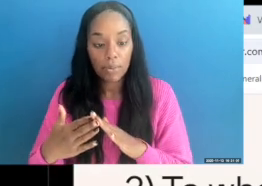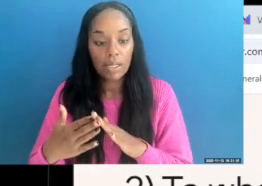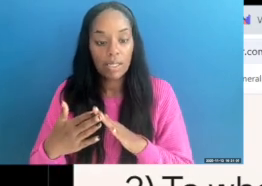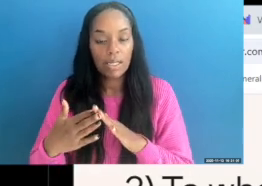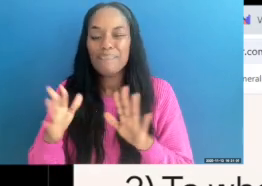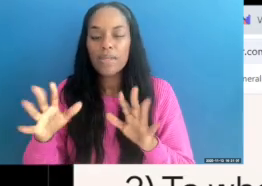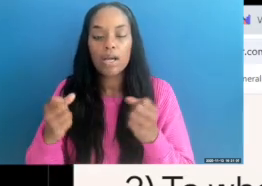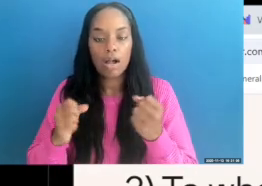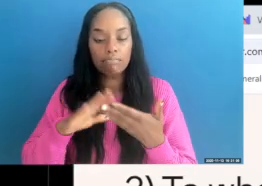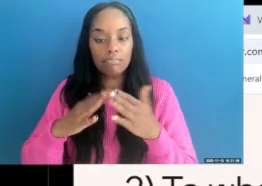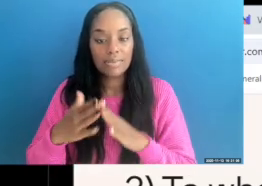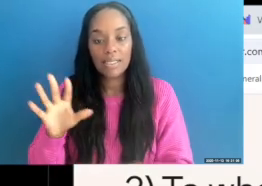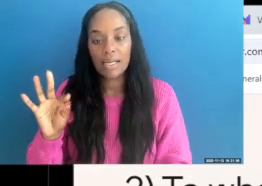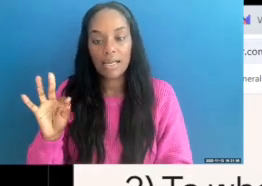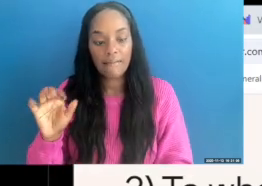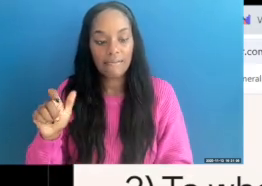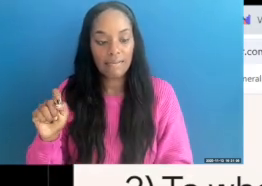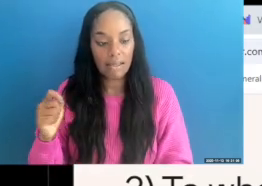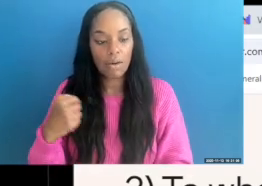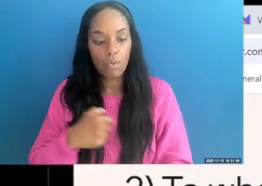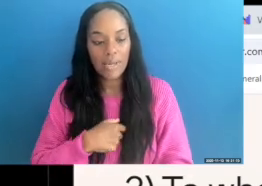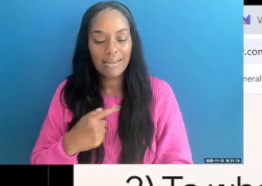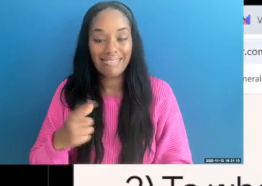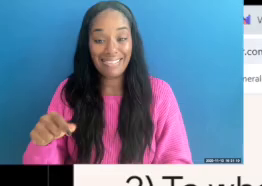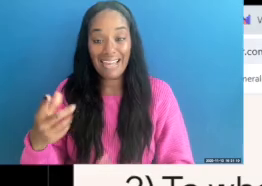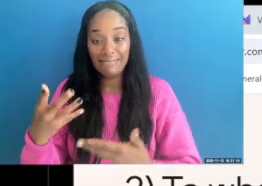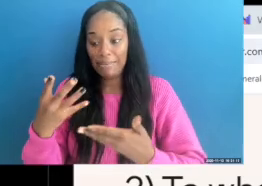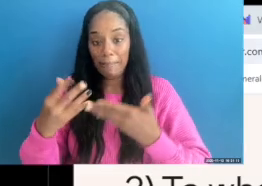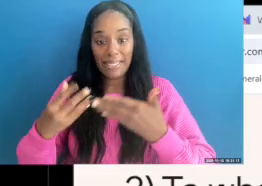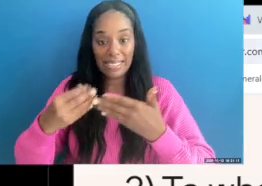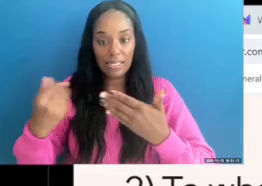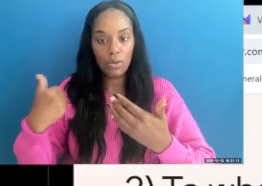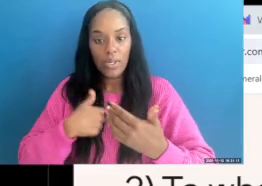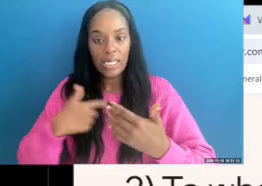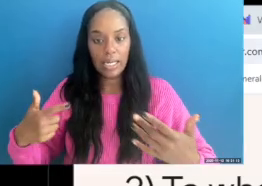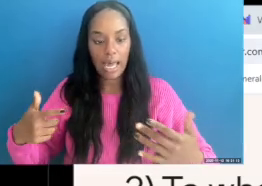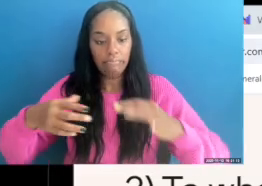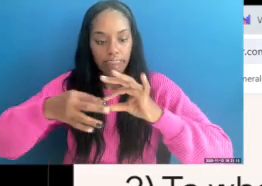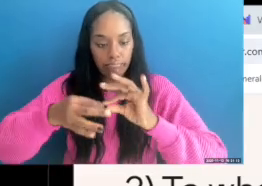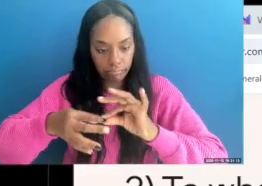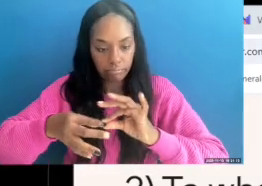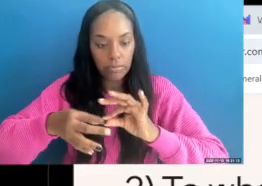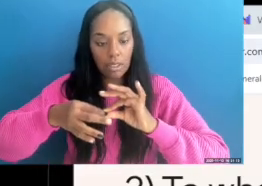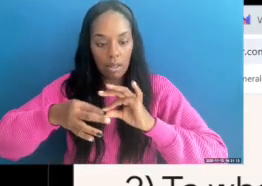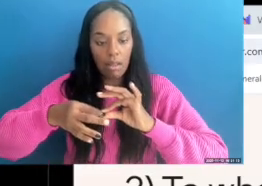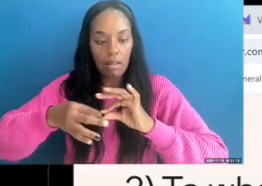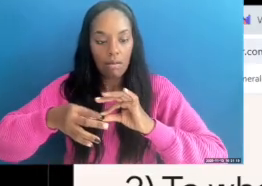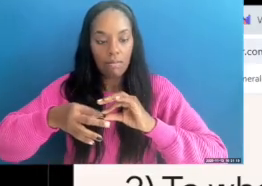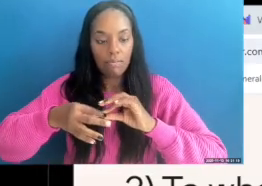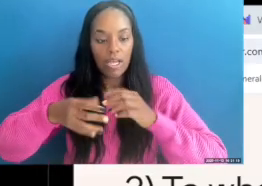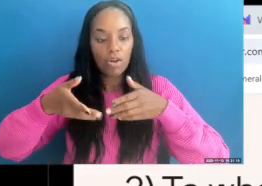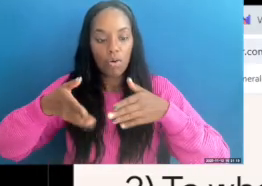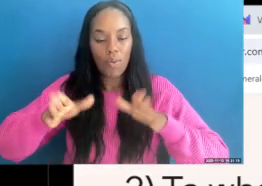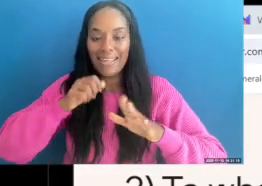fleet, we're able to bridge the gap in connectivity and mobility in a way that, of course, doesn't pollute